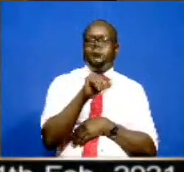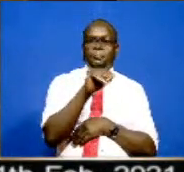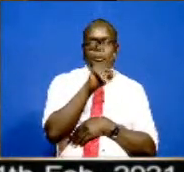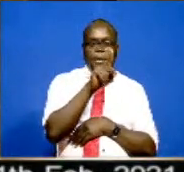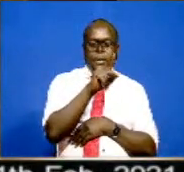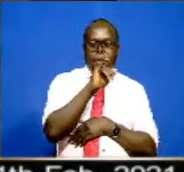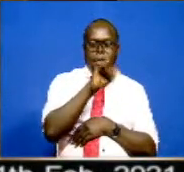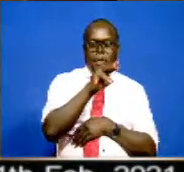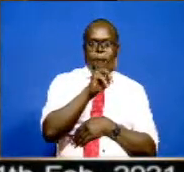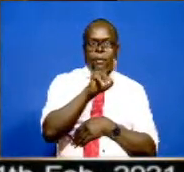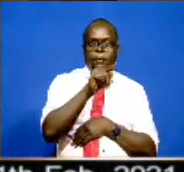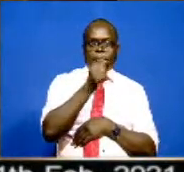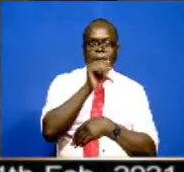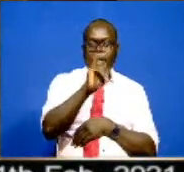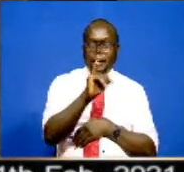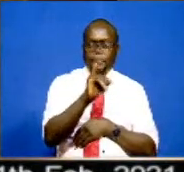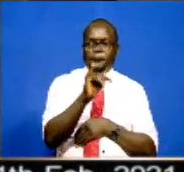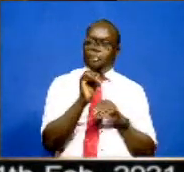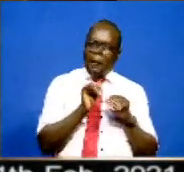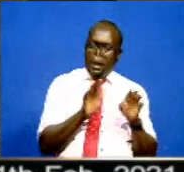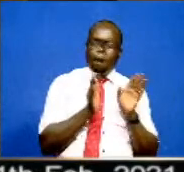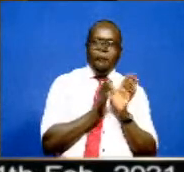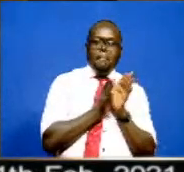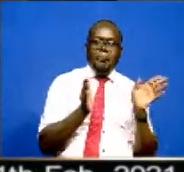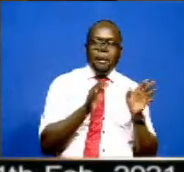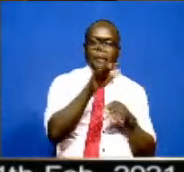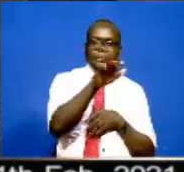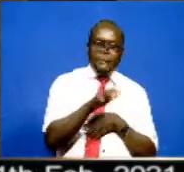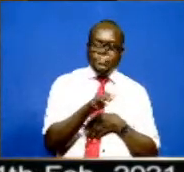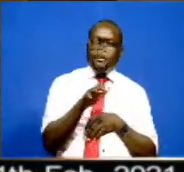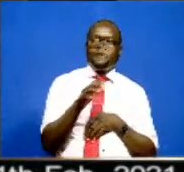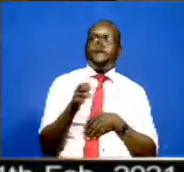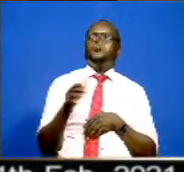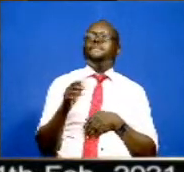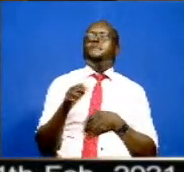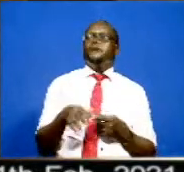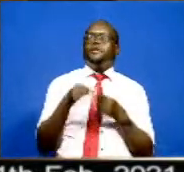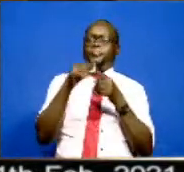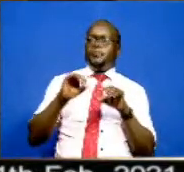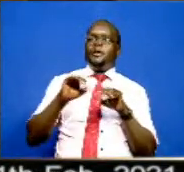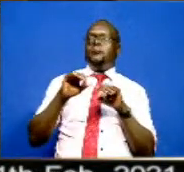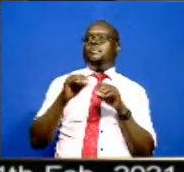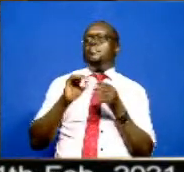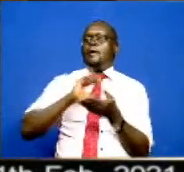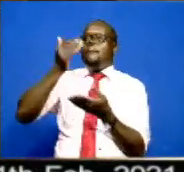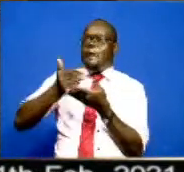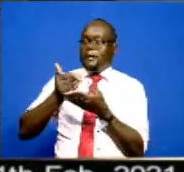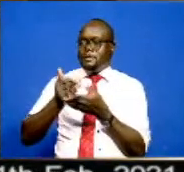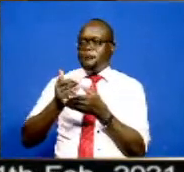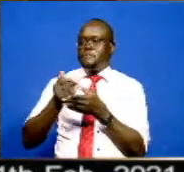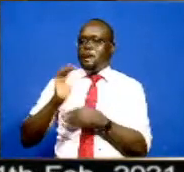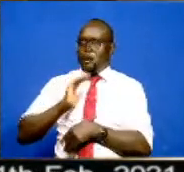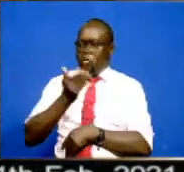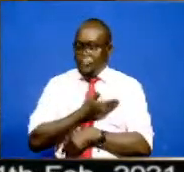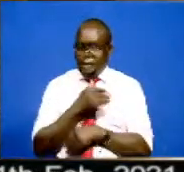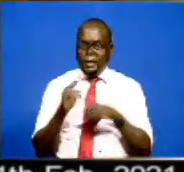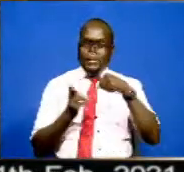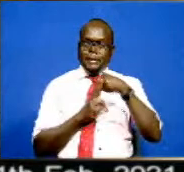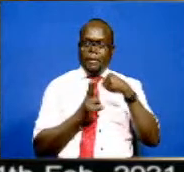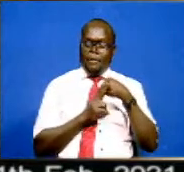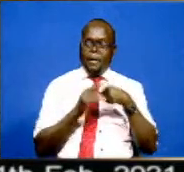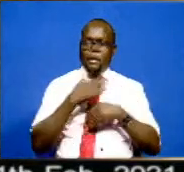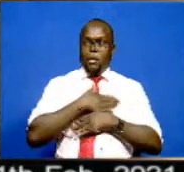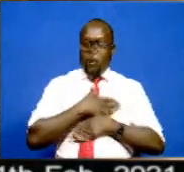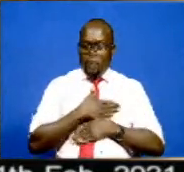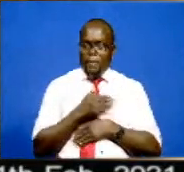MP to move from Public Accounts Committee to the Special Funds Accounts Committee. And 7, the Honorable